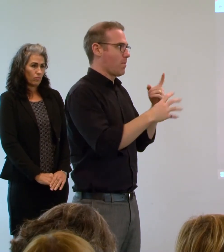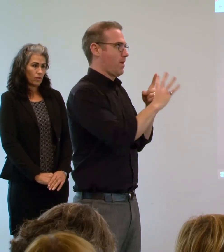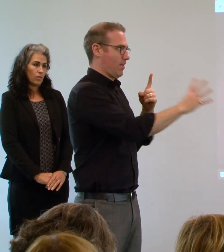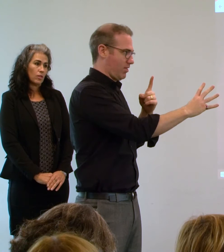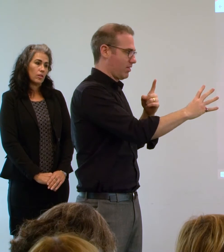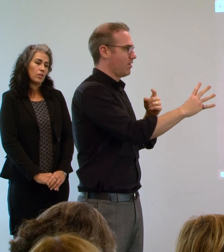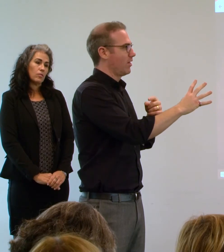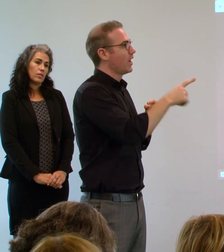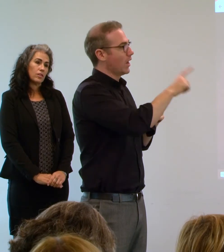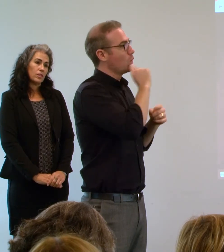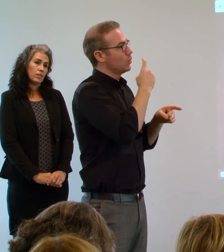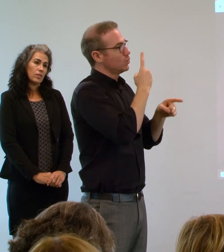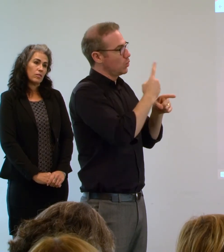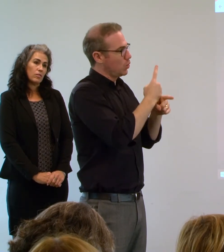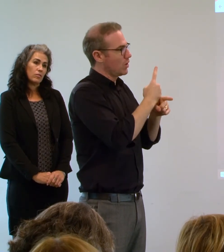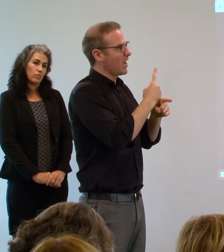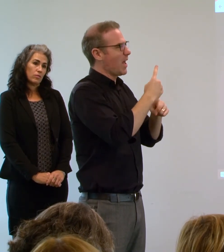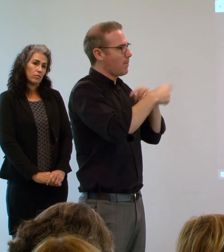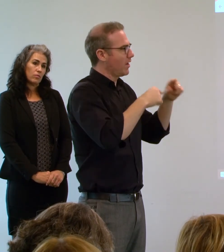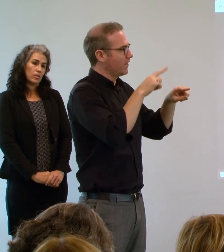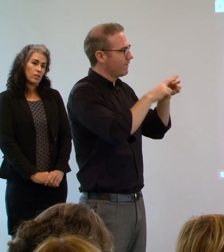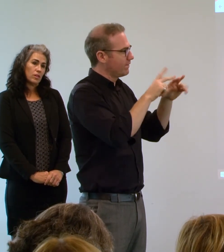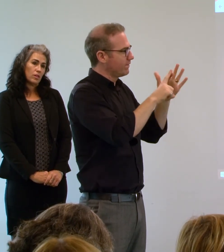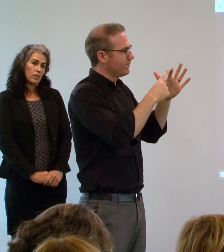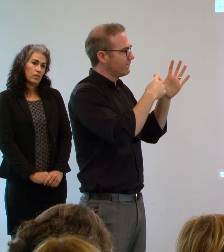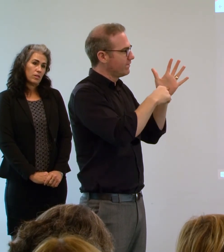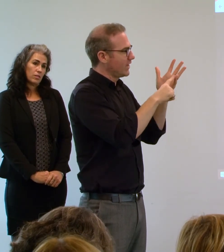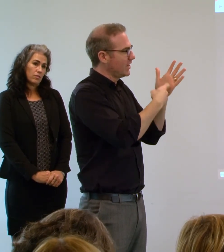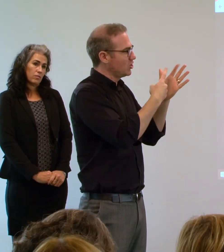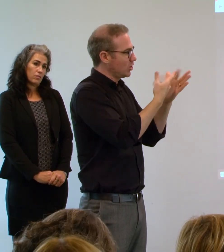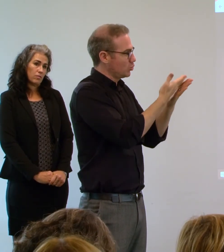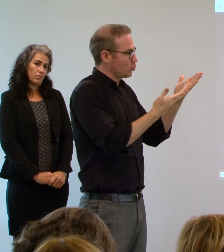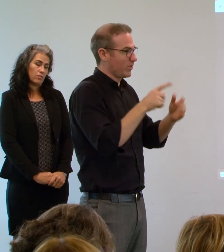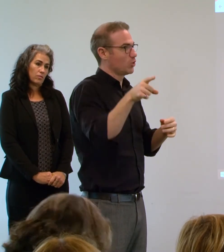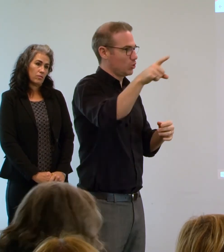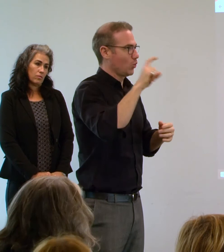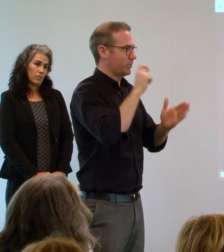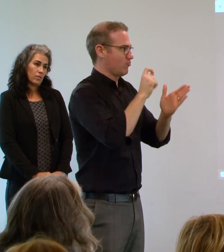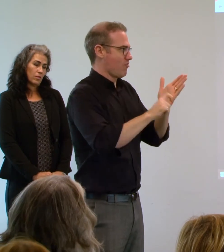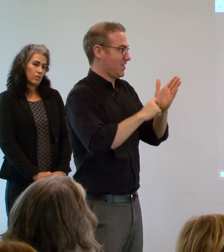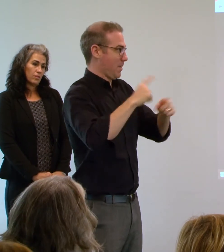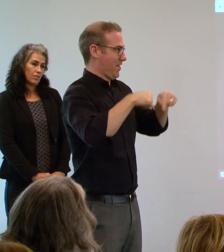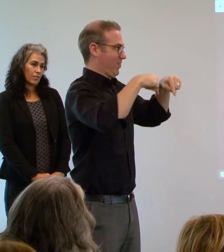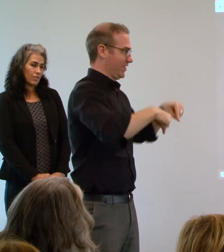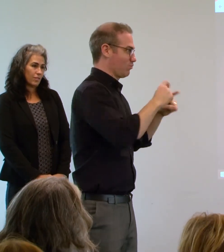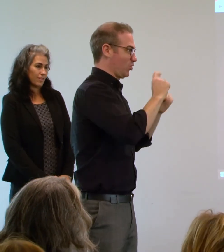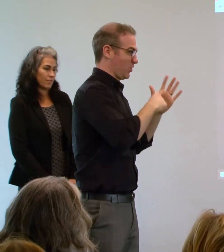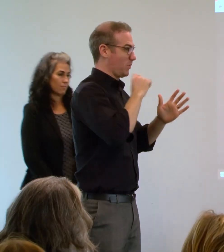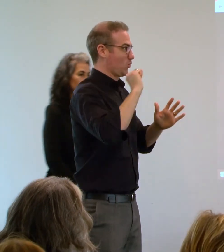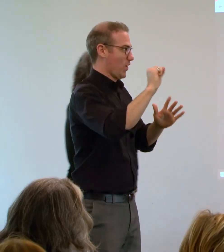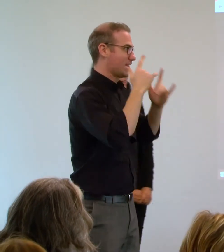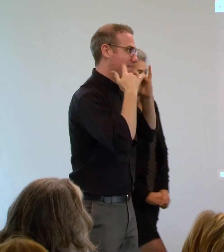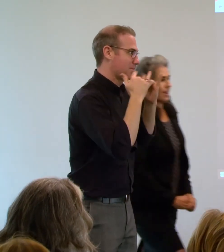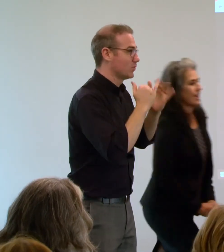panels will speak directly to the feature story that you will be writing from this project and that you'll be assessed on. So definitely